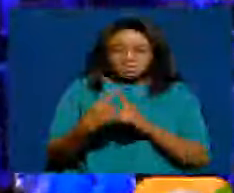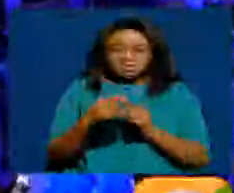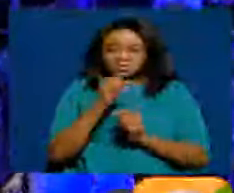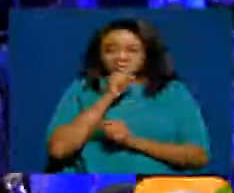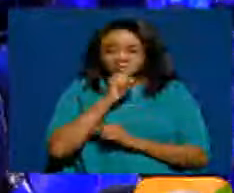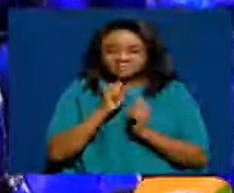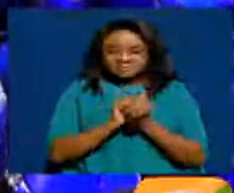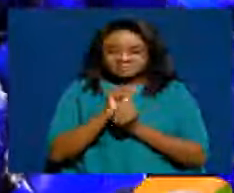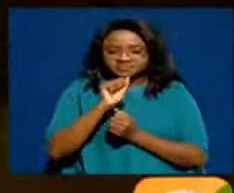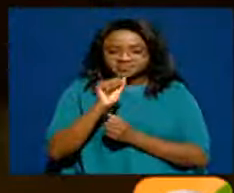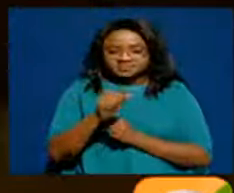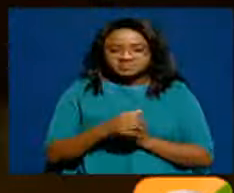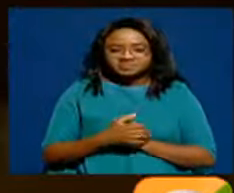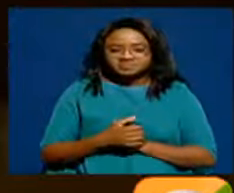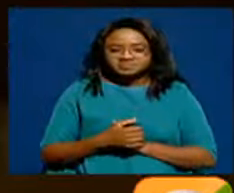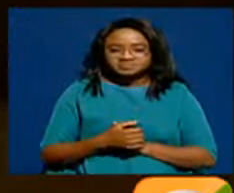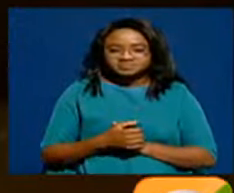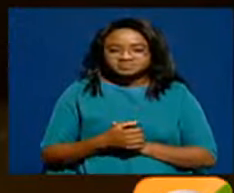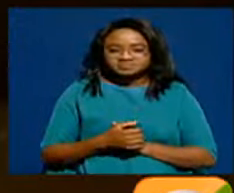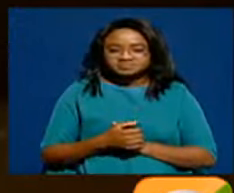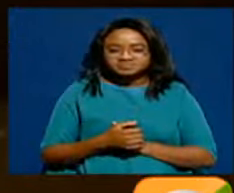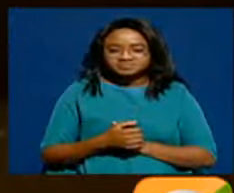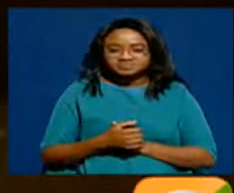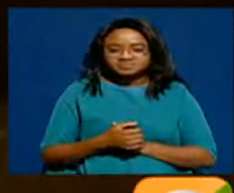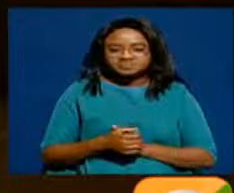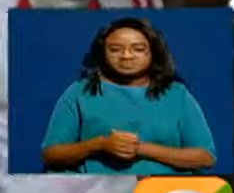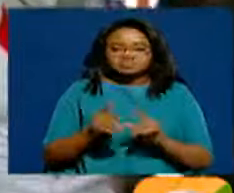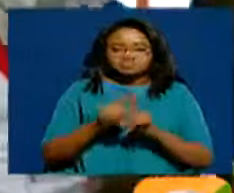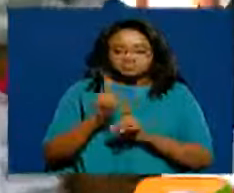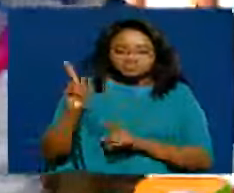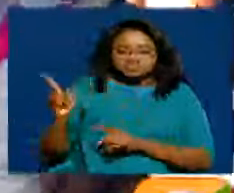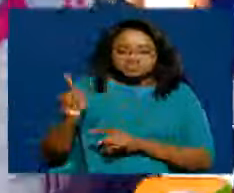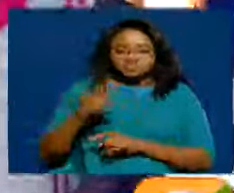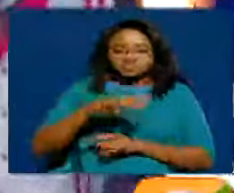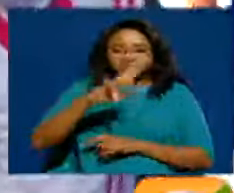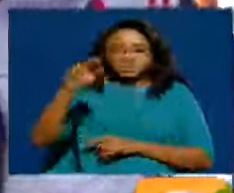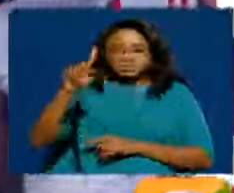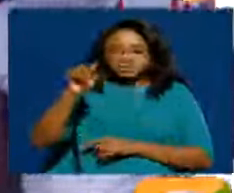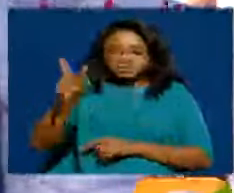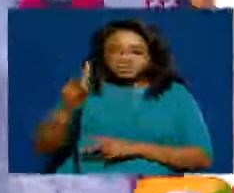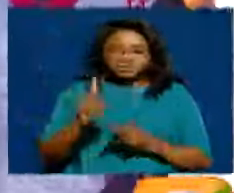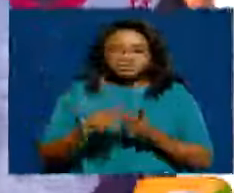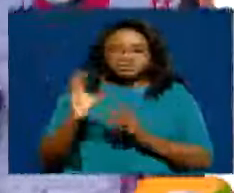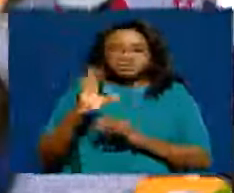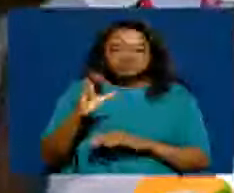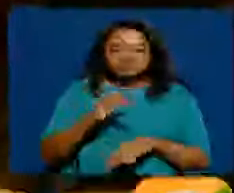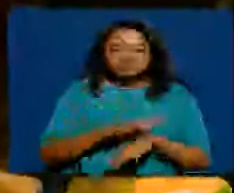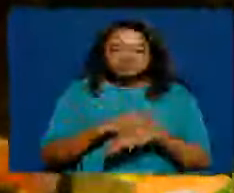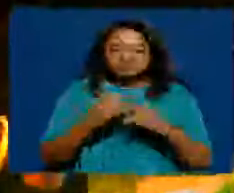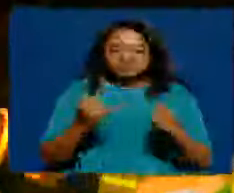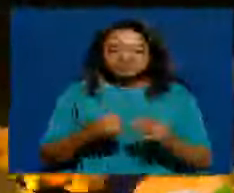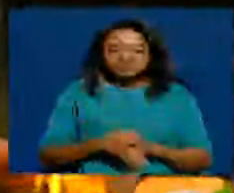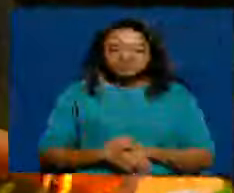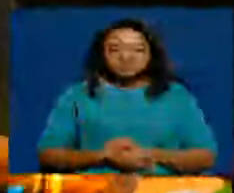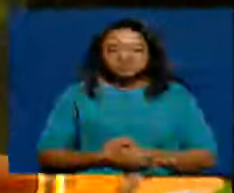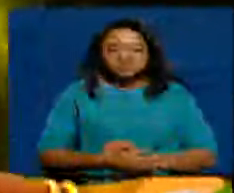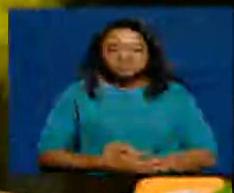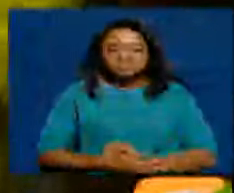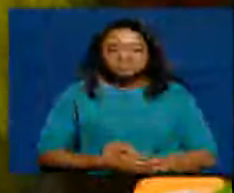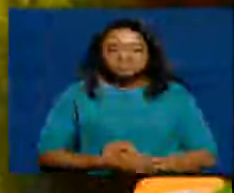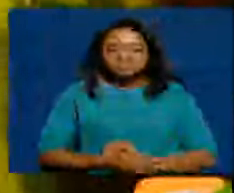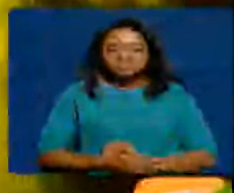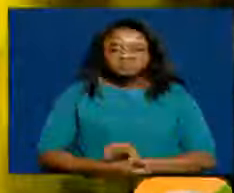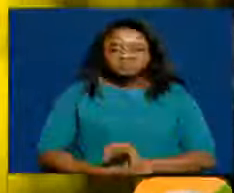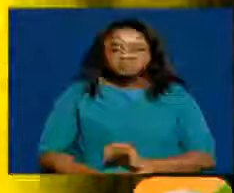what a better way to celebrate than to have Ramogi FM, Ramogi TV and Citizen Digital on board.